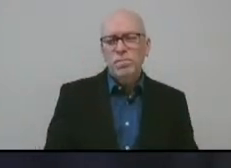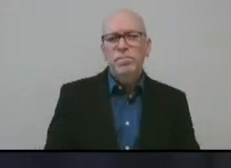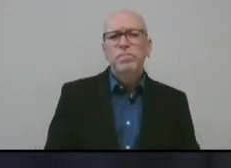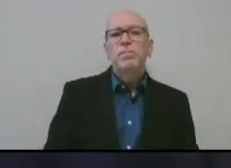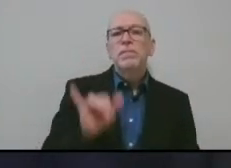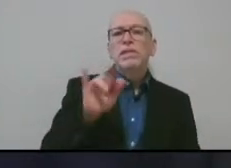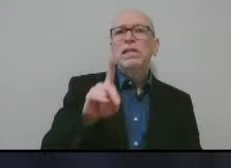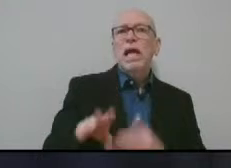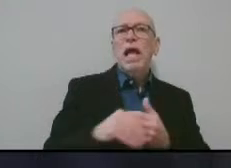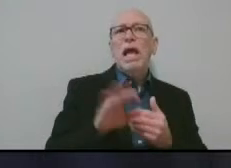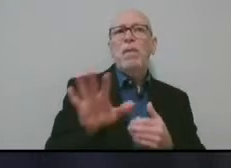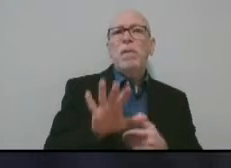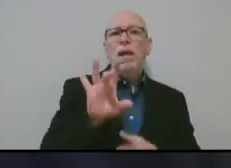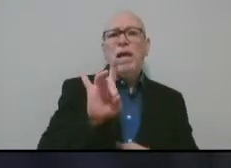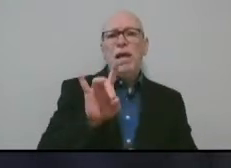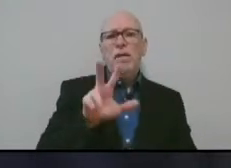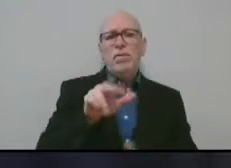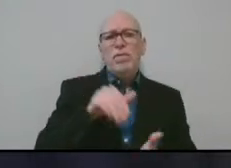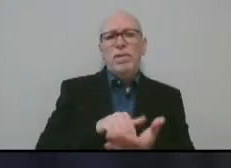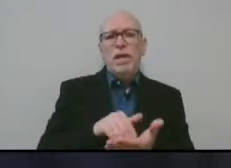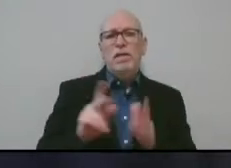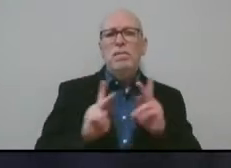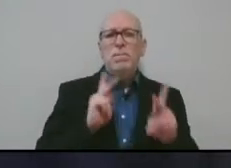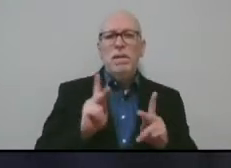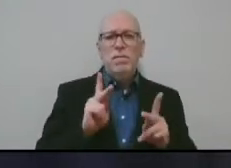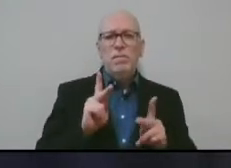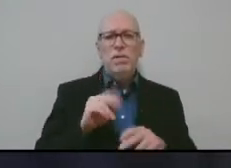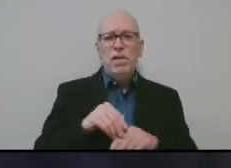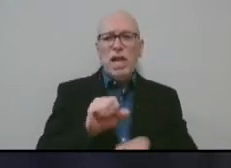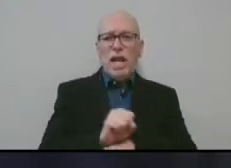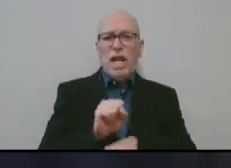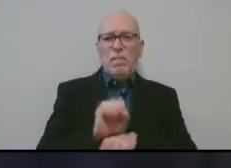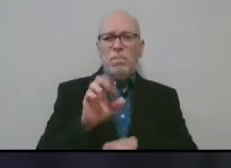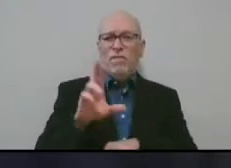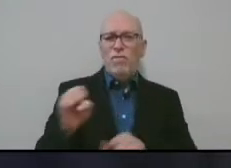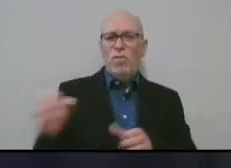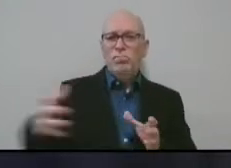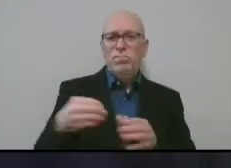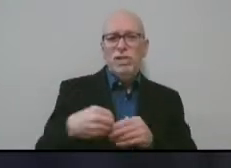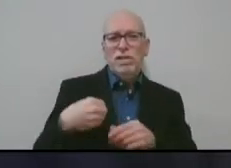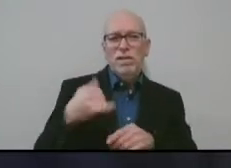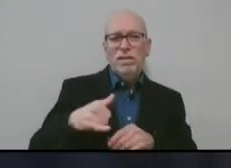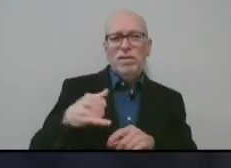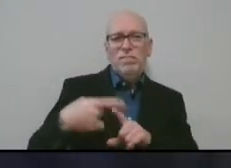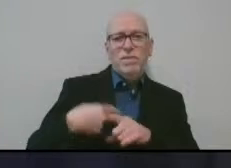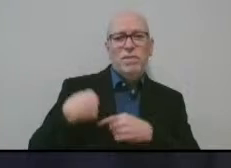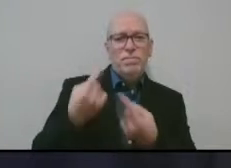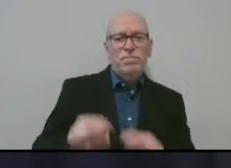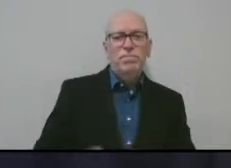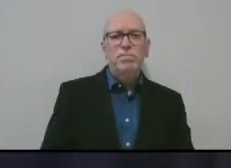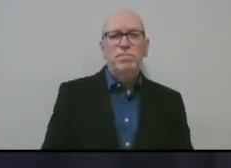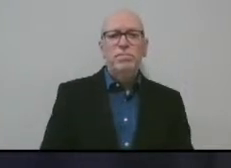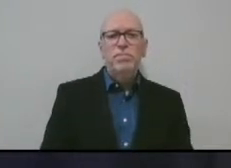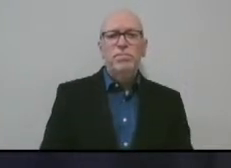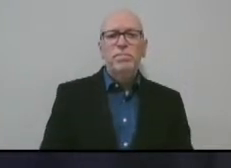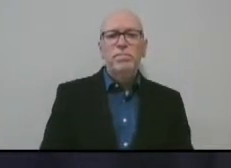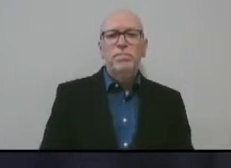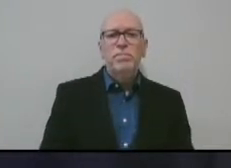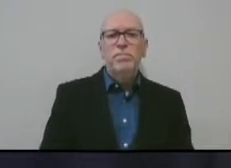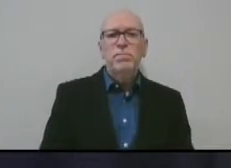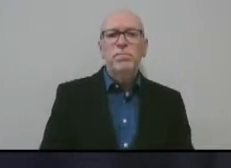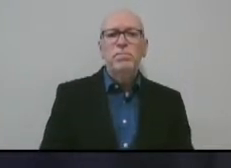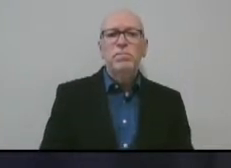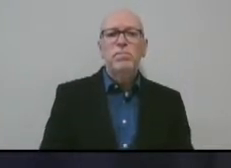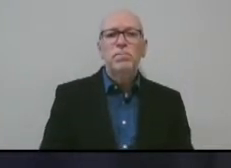about 83,000 people to our labor force over the month. Now, as it relates